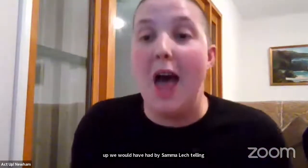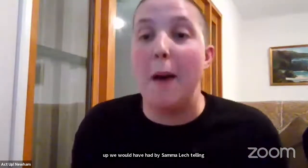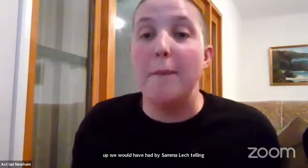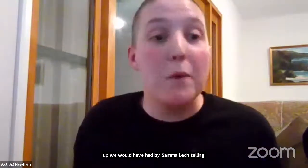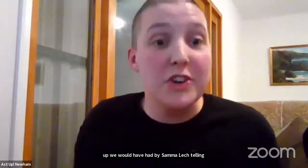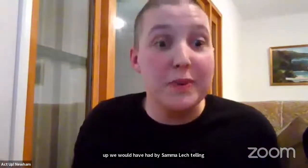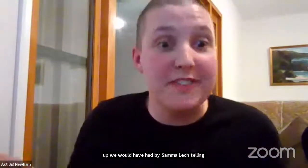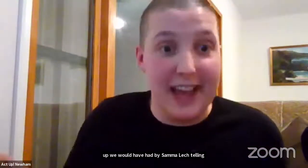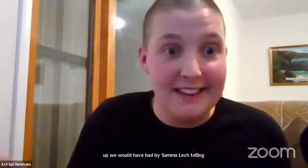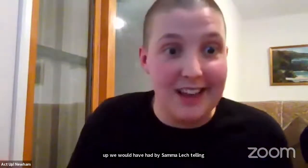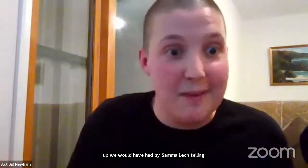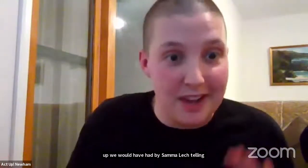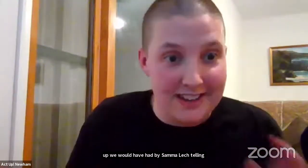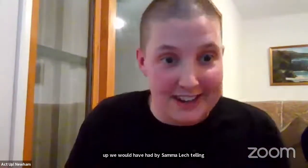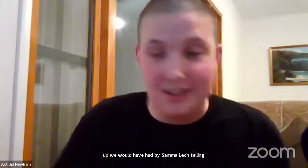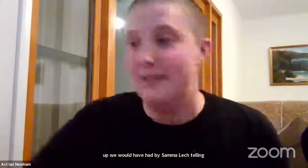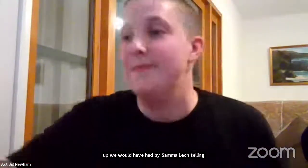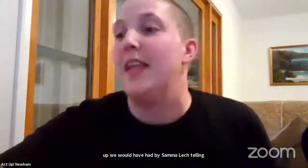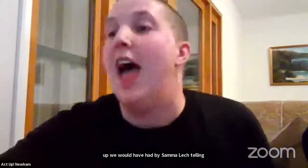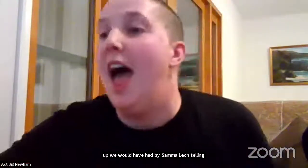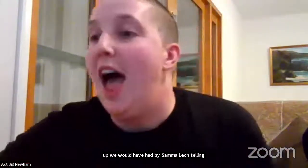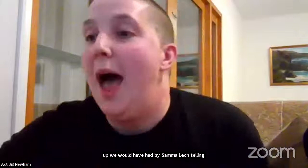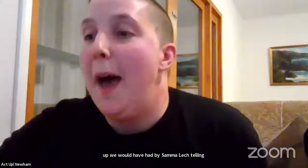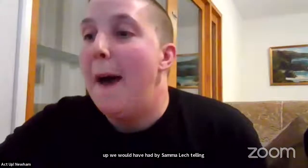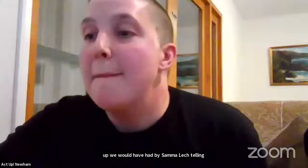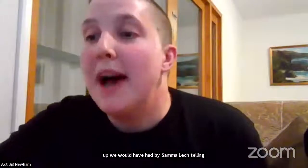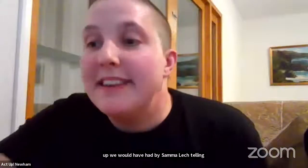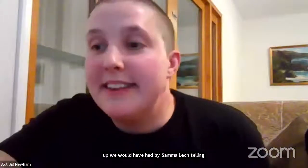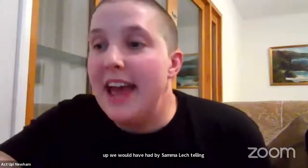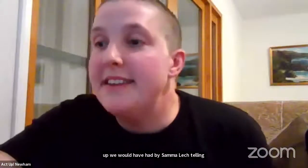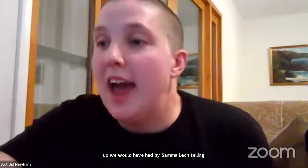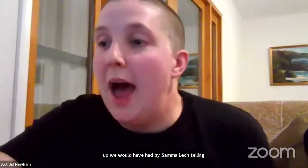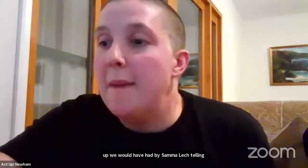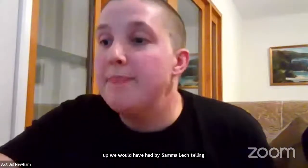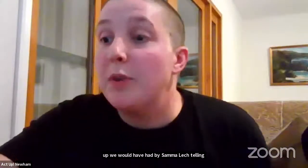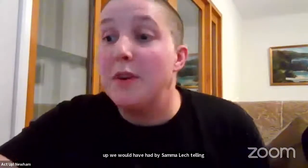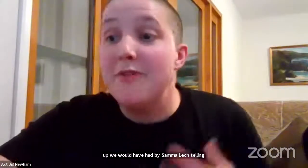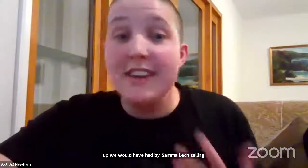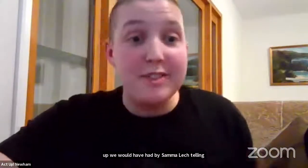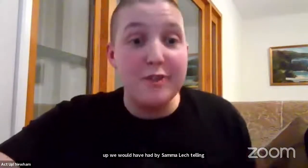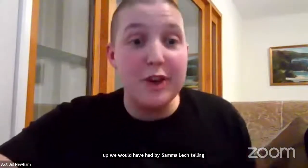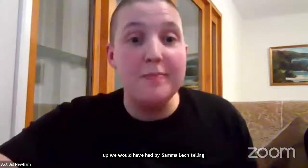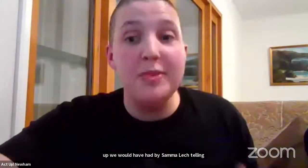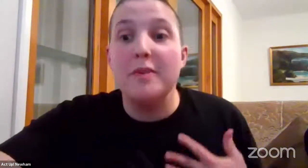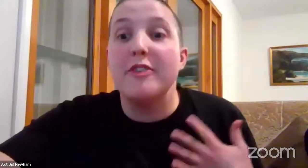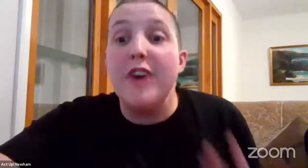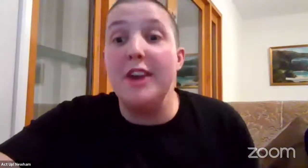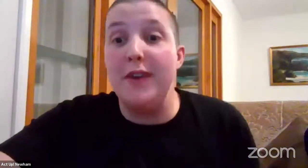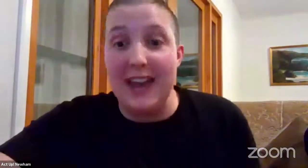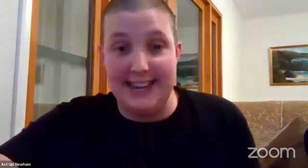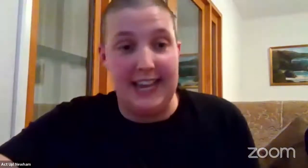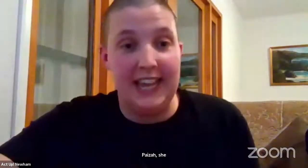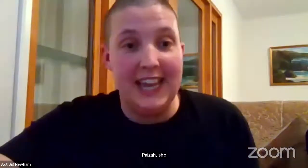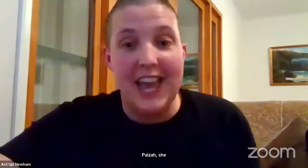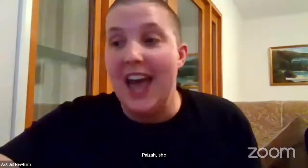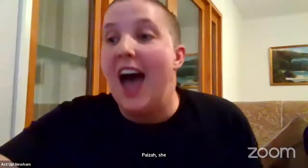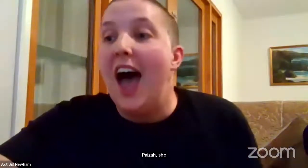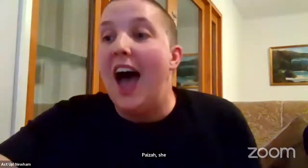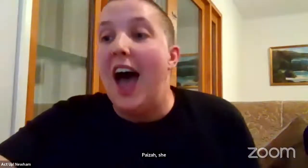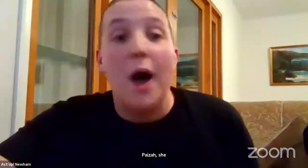written what she would have said, so I'm going to tell you. Paiza said, we finished the film with a final